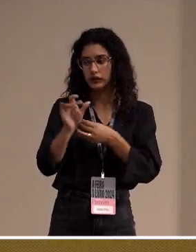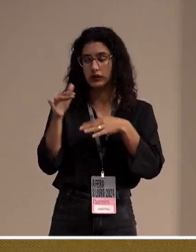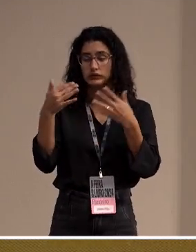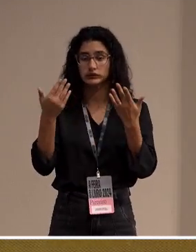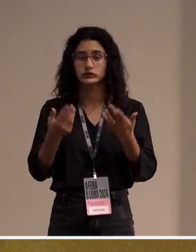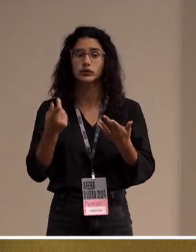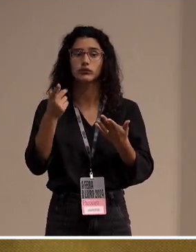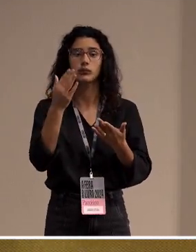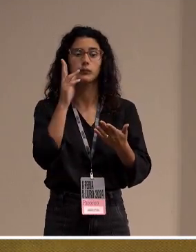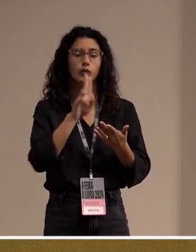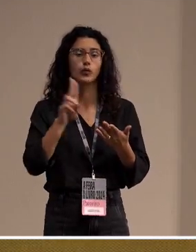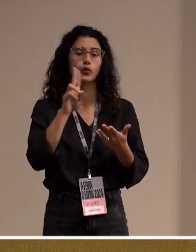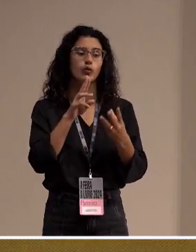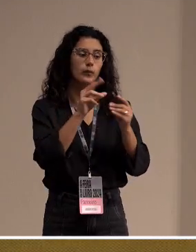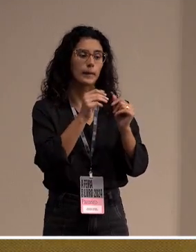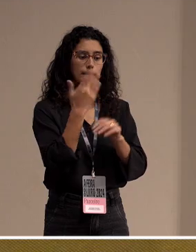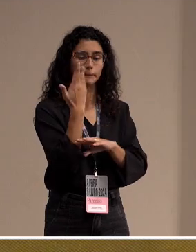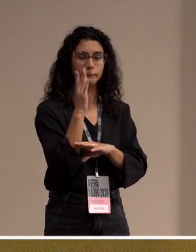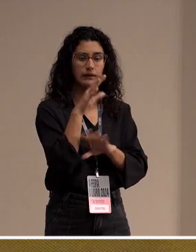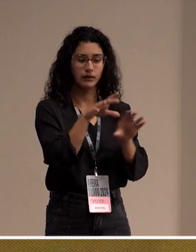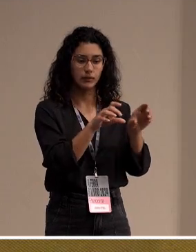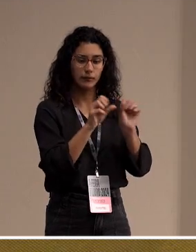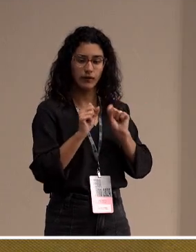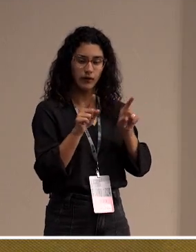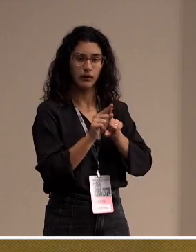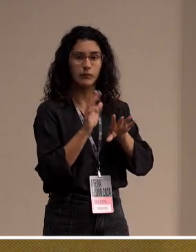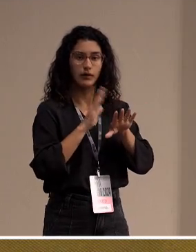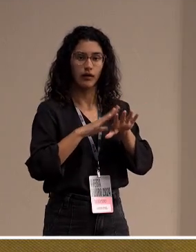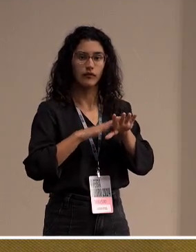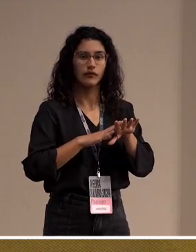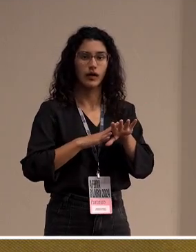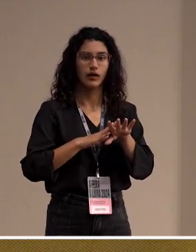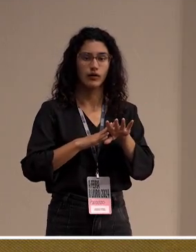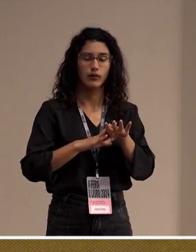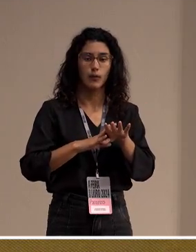hair comb, and he gives it to her. And he says,